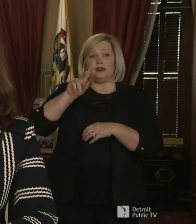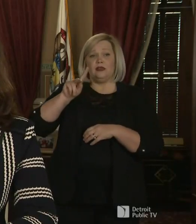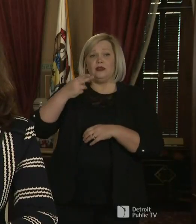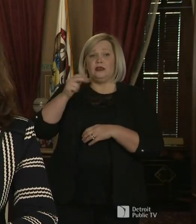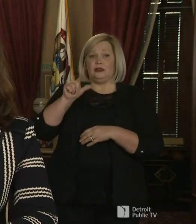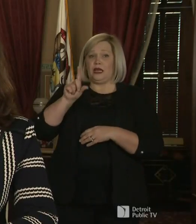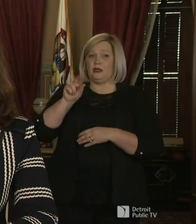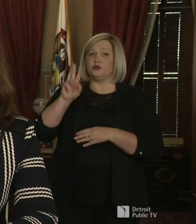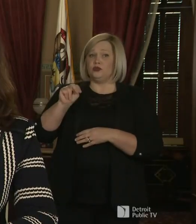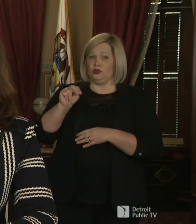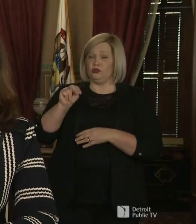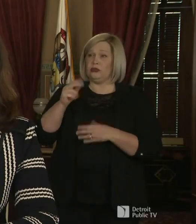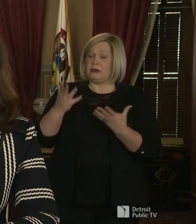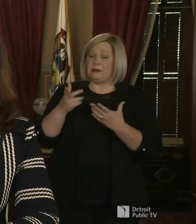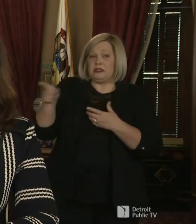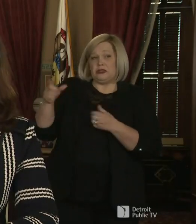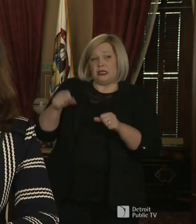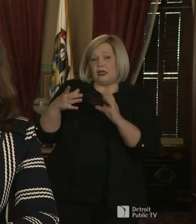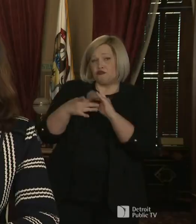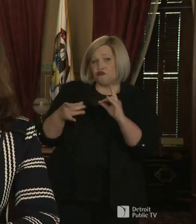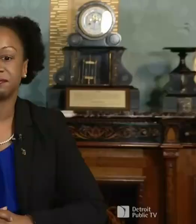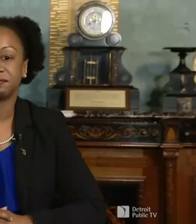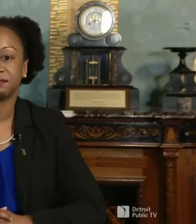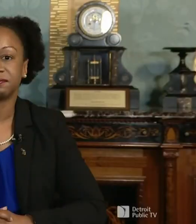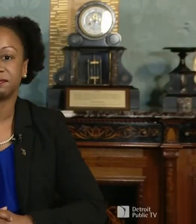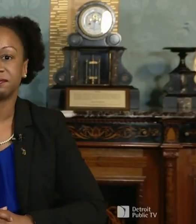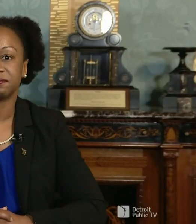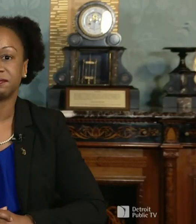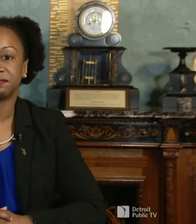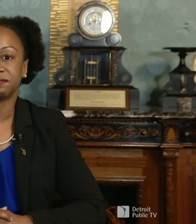Khaldun might be able to shed a little bit more light on this.